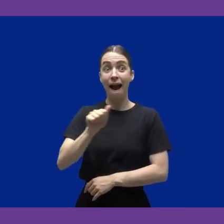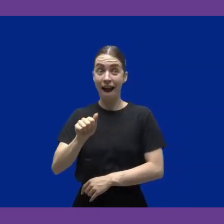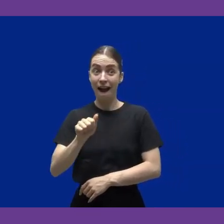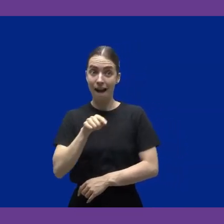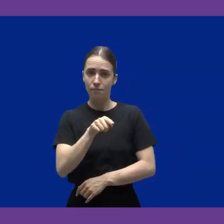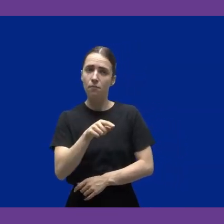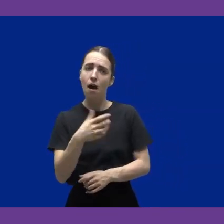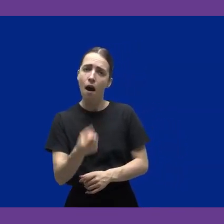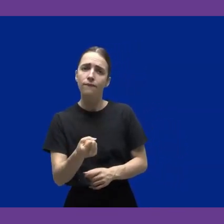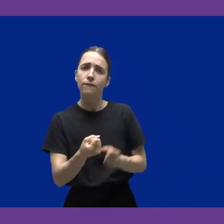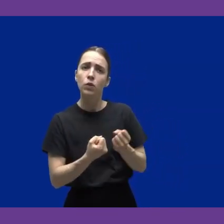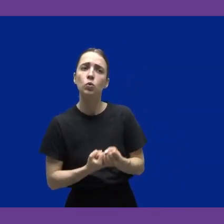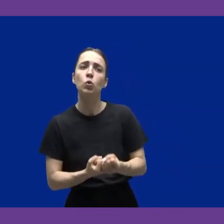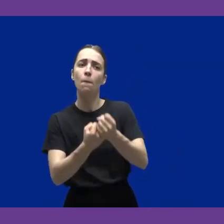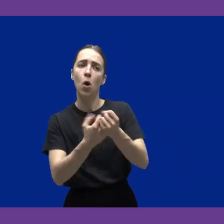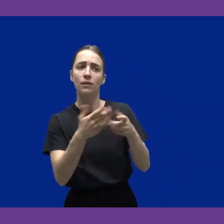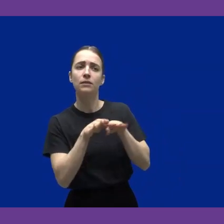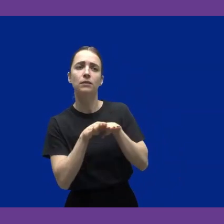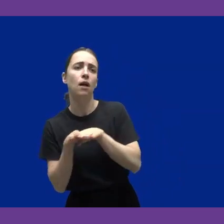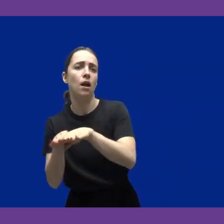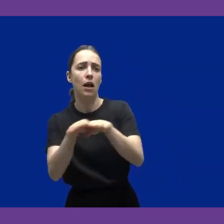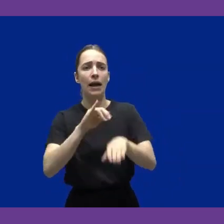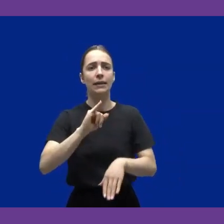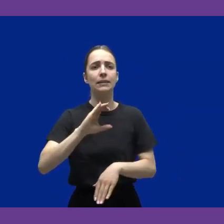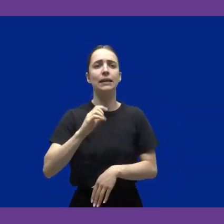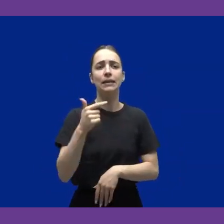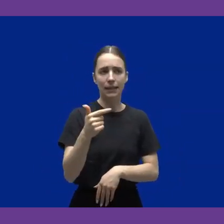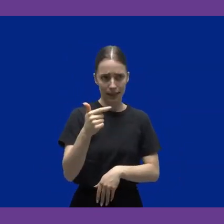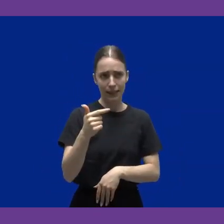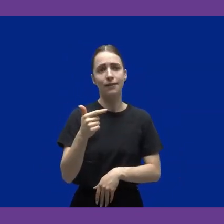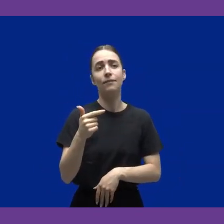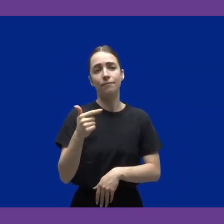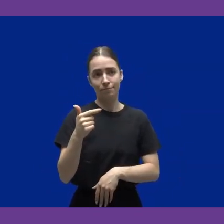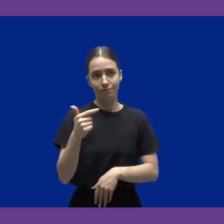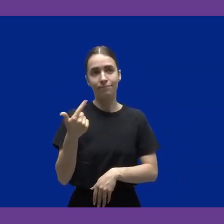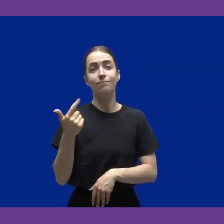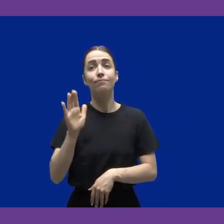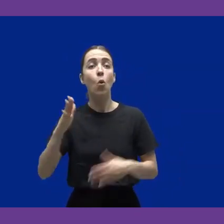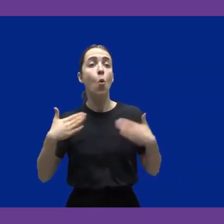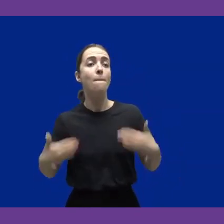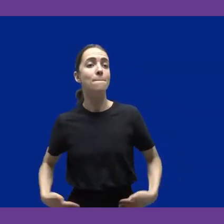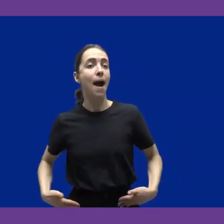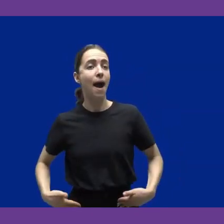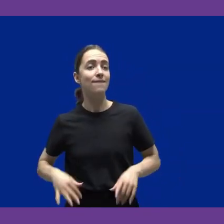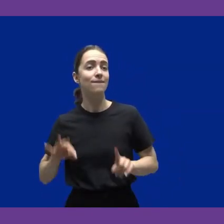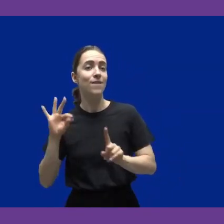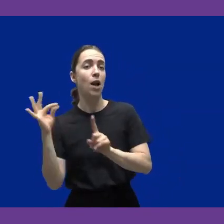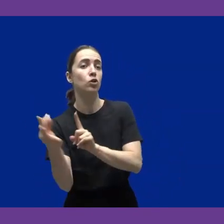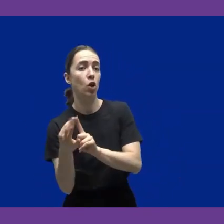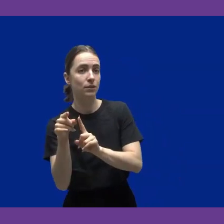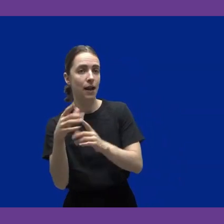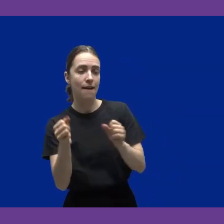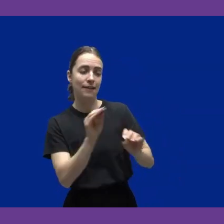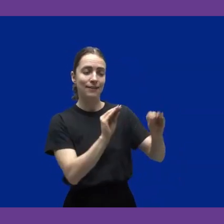HCTC human factors are leading the drafting. That document, from the very beginning, has a test